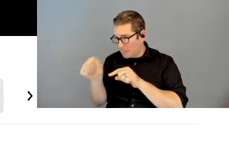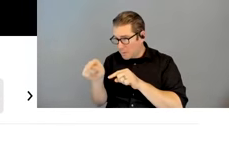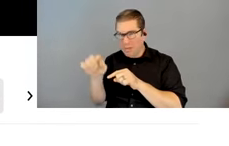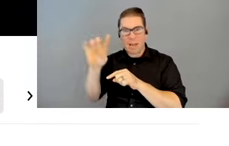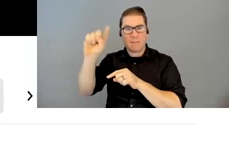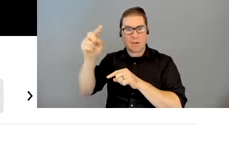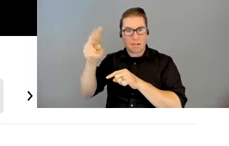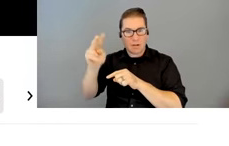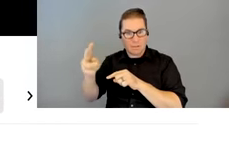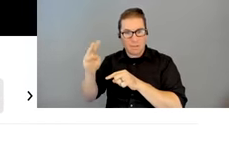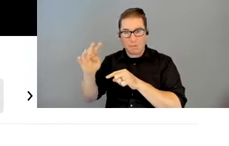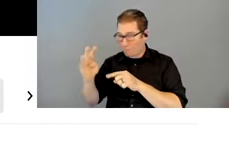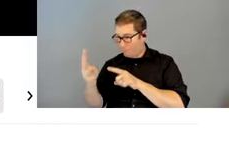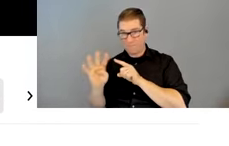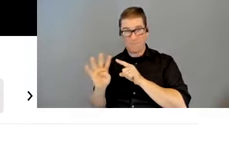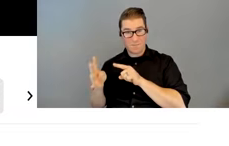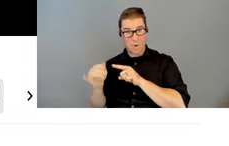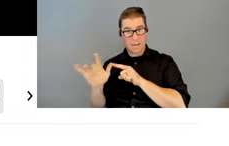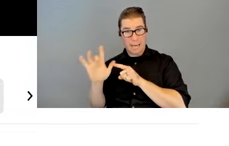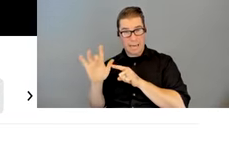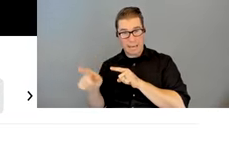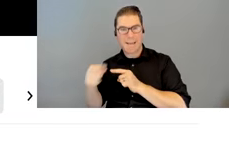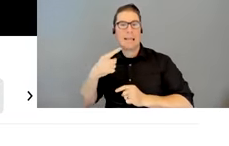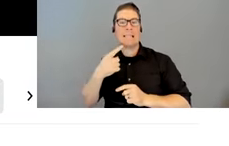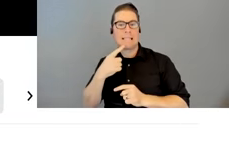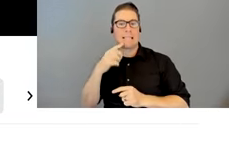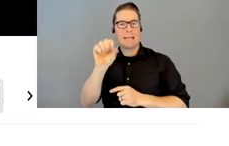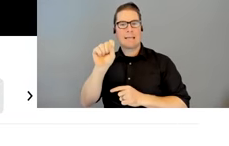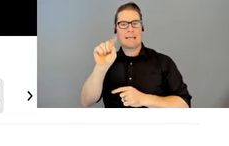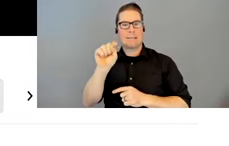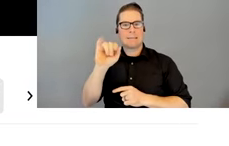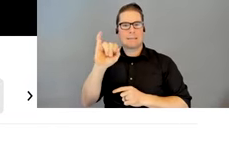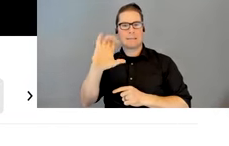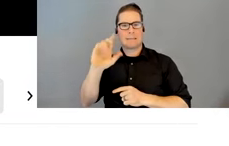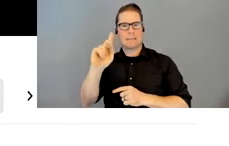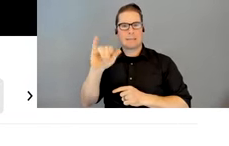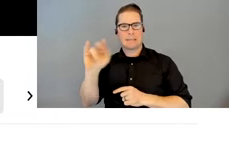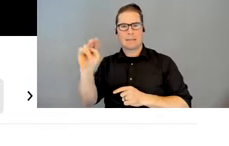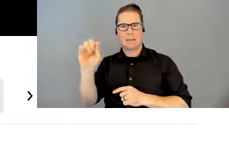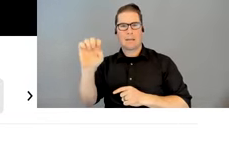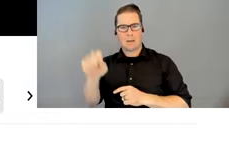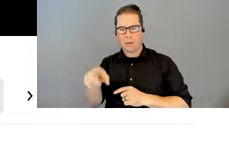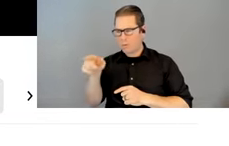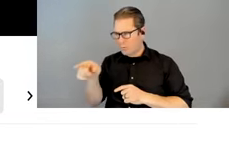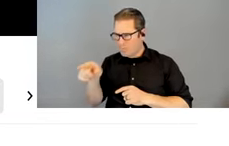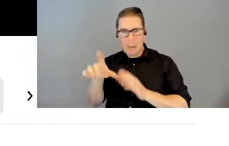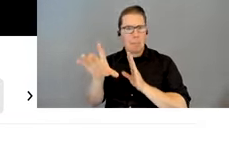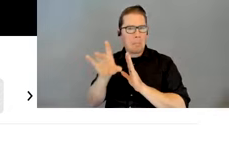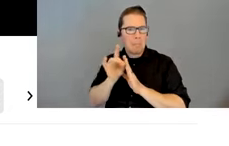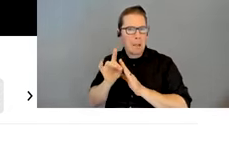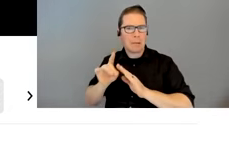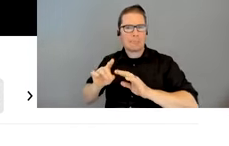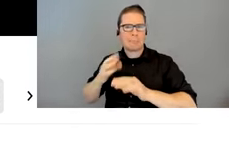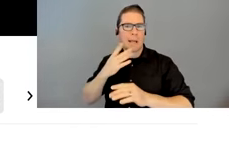it says sticky note, and you can select different colors if you'd like to. I think it defaults to yellow, but you can pick green or